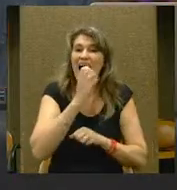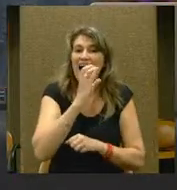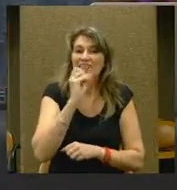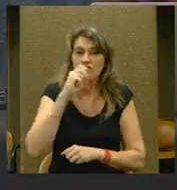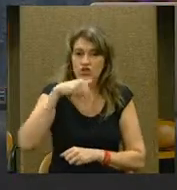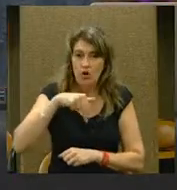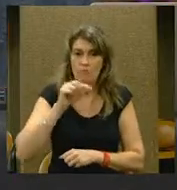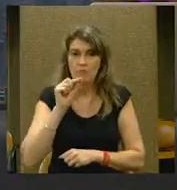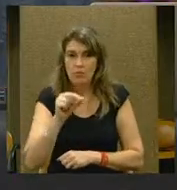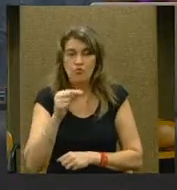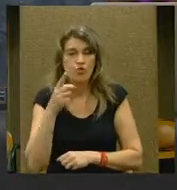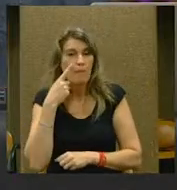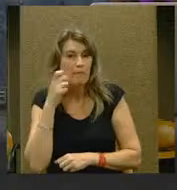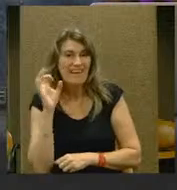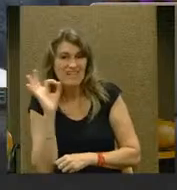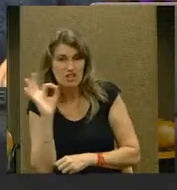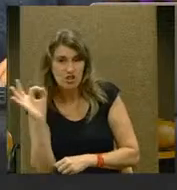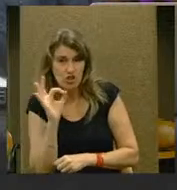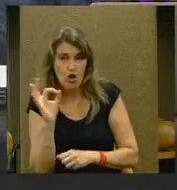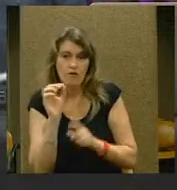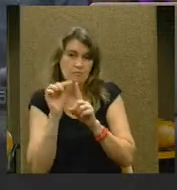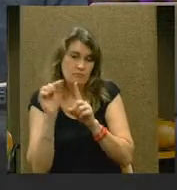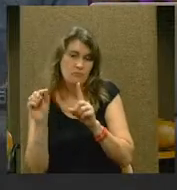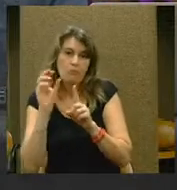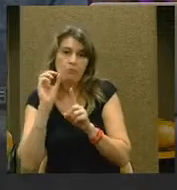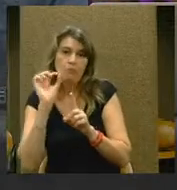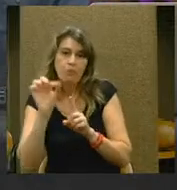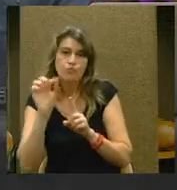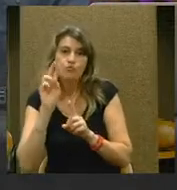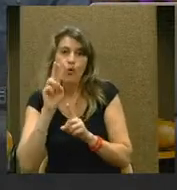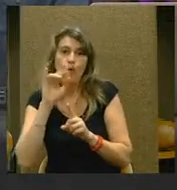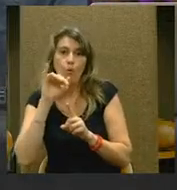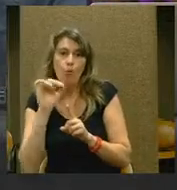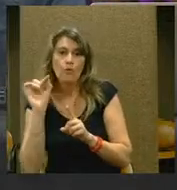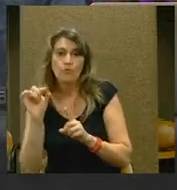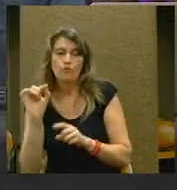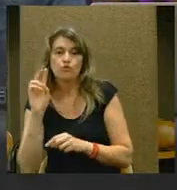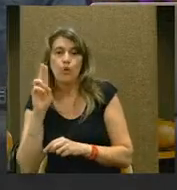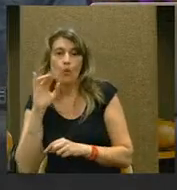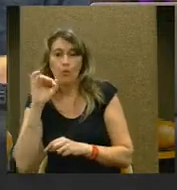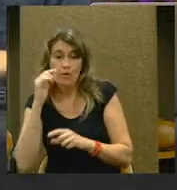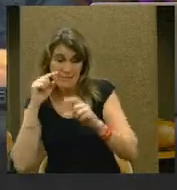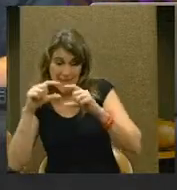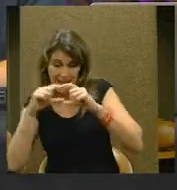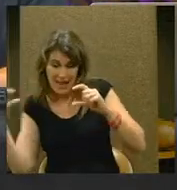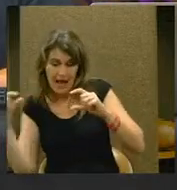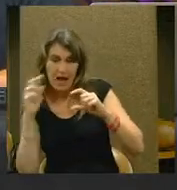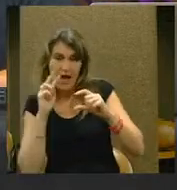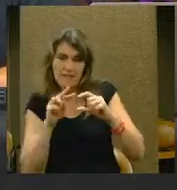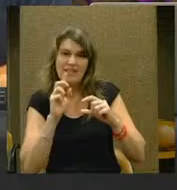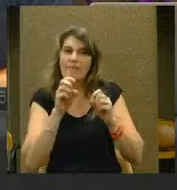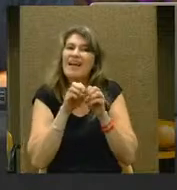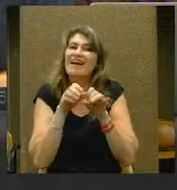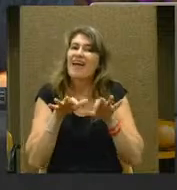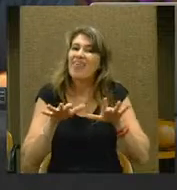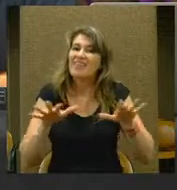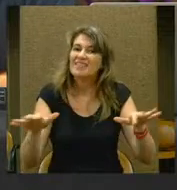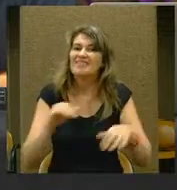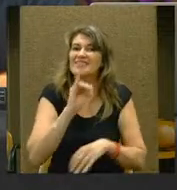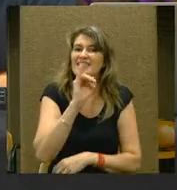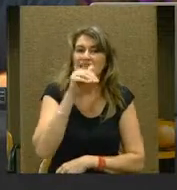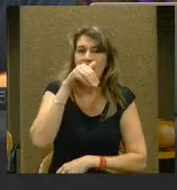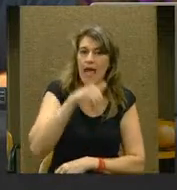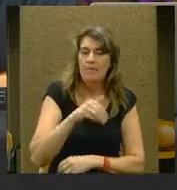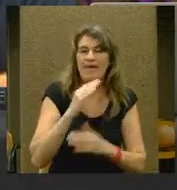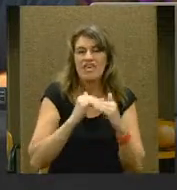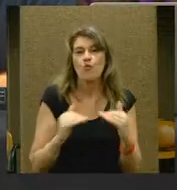through our email, our institutional email, or you can also join us through the municipality